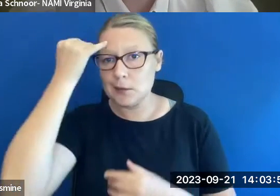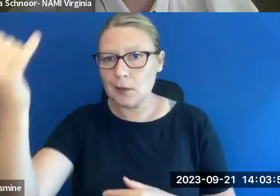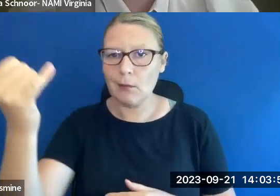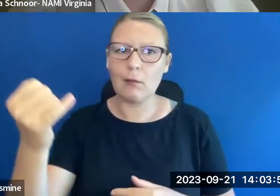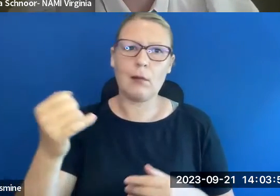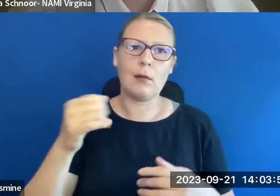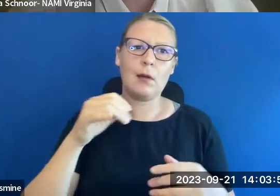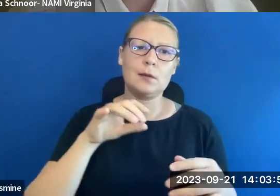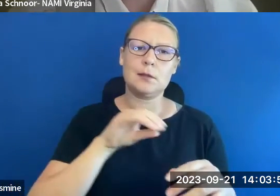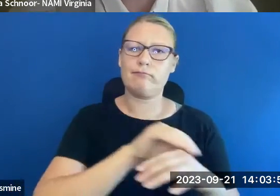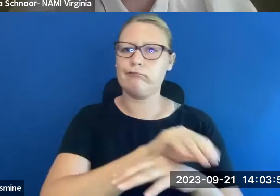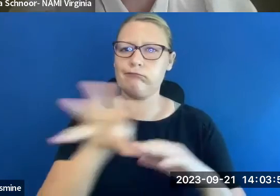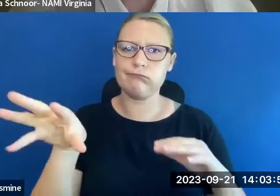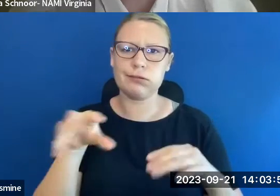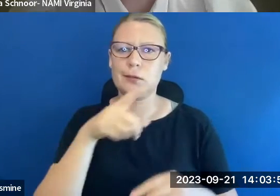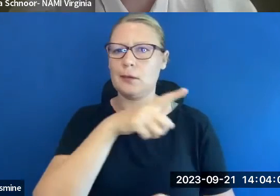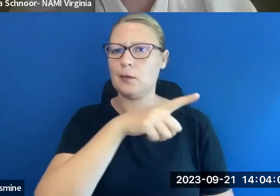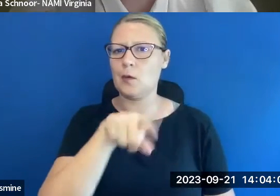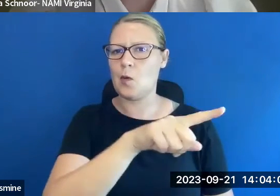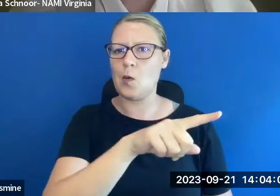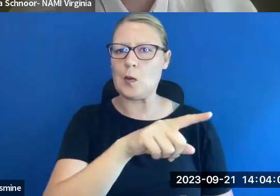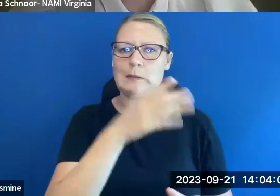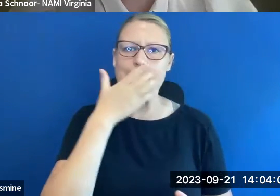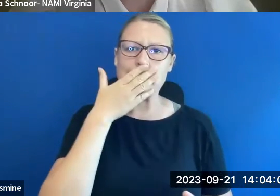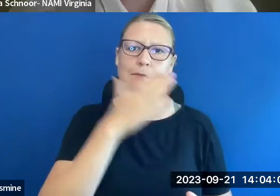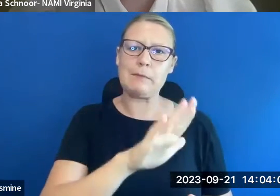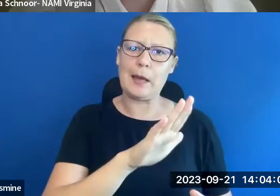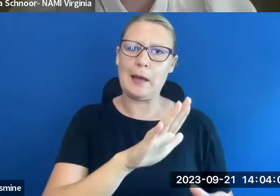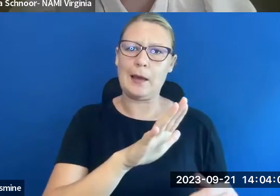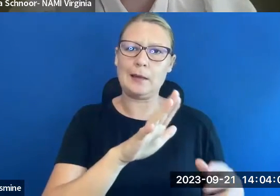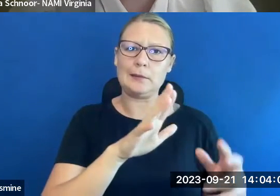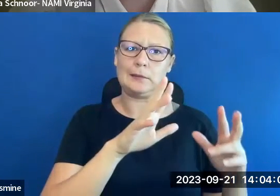media and these troubling subjects?